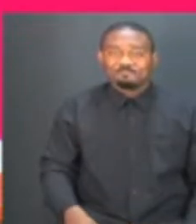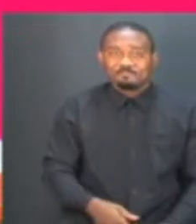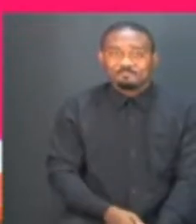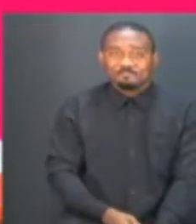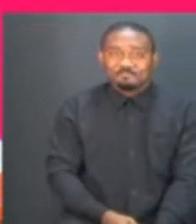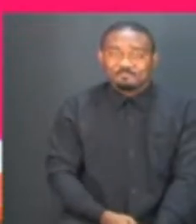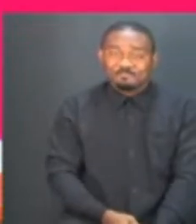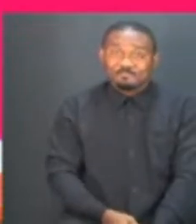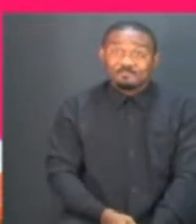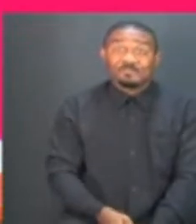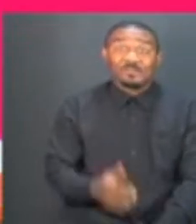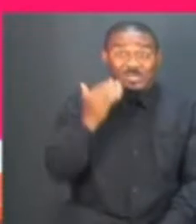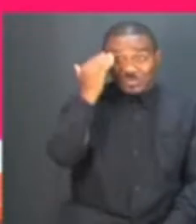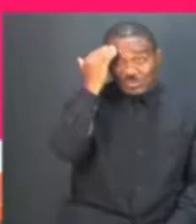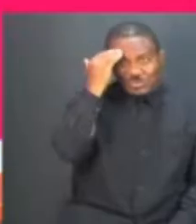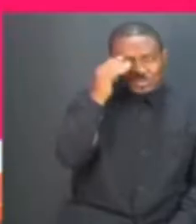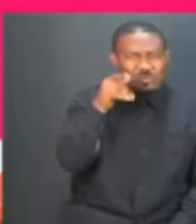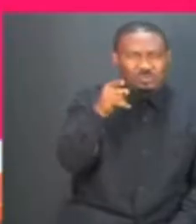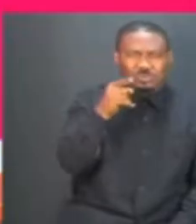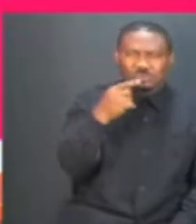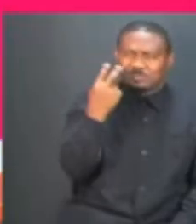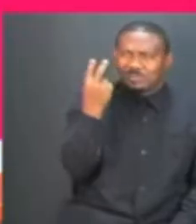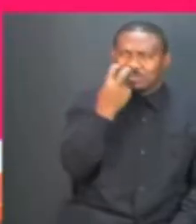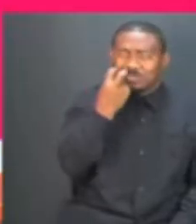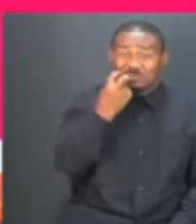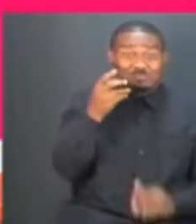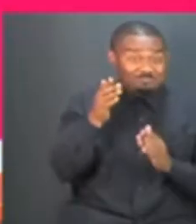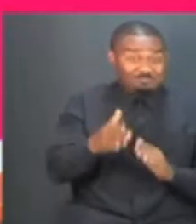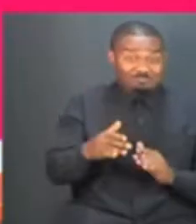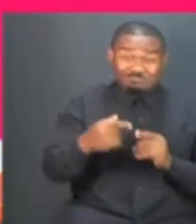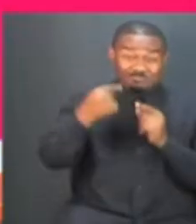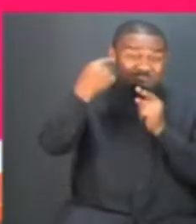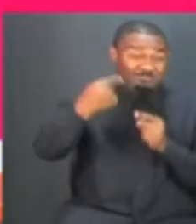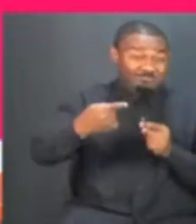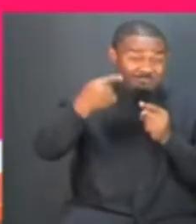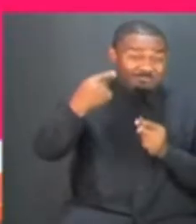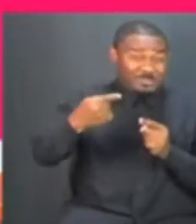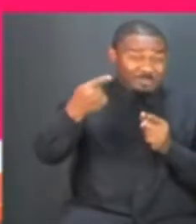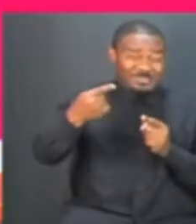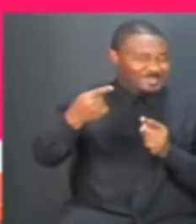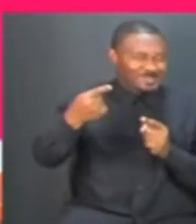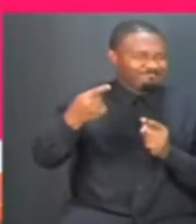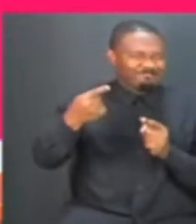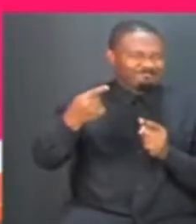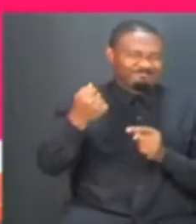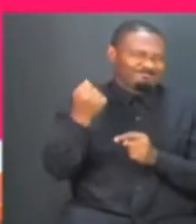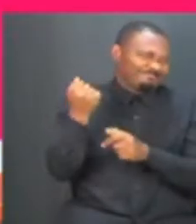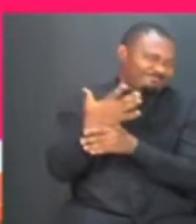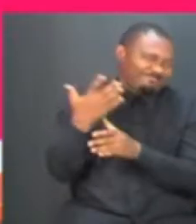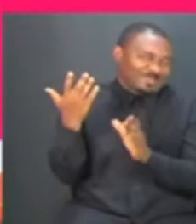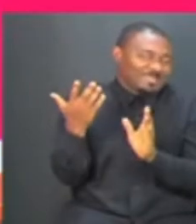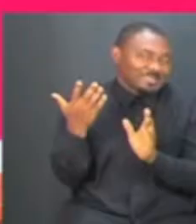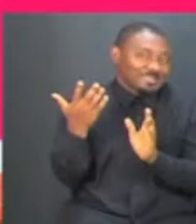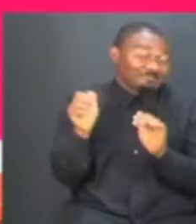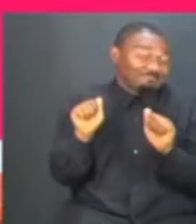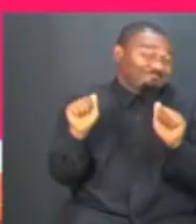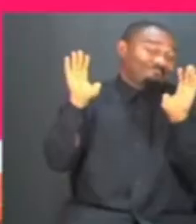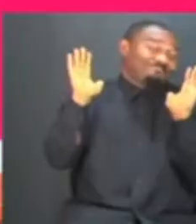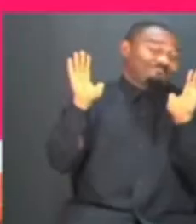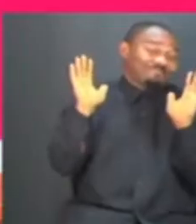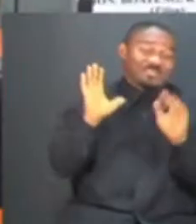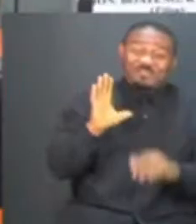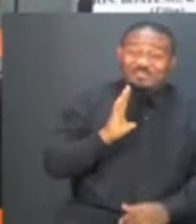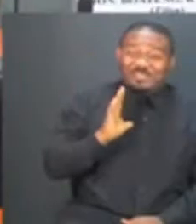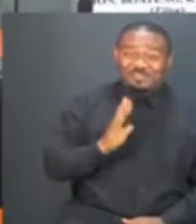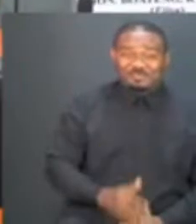the speaker. I wouldn't want to prolong this debate, so I'll yield to your final